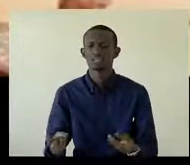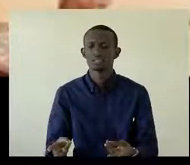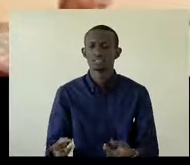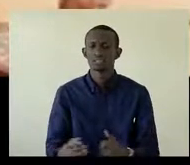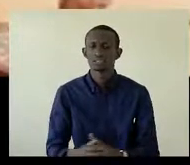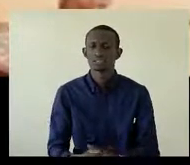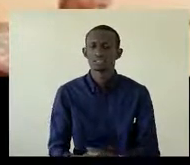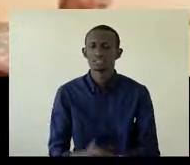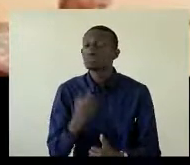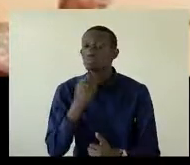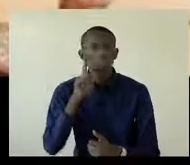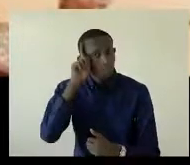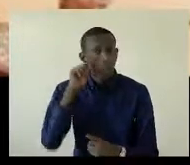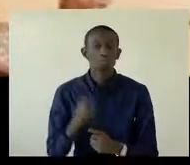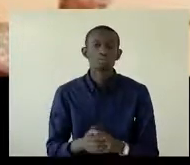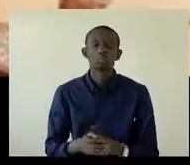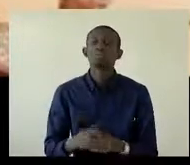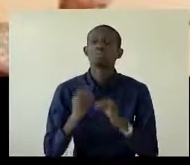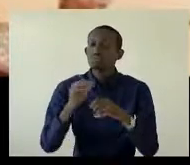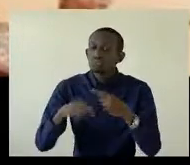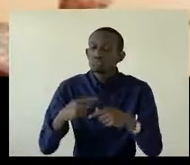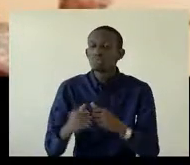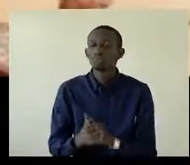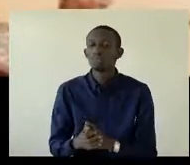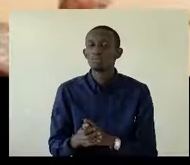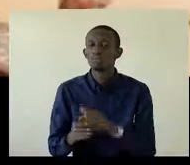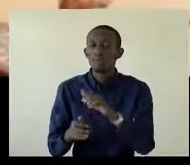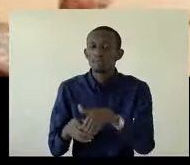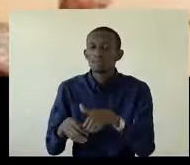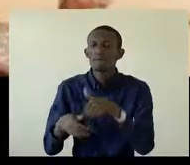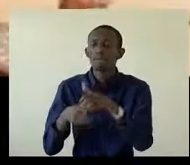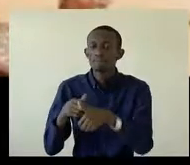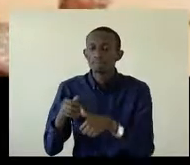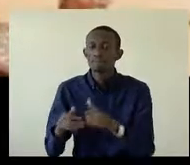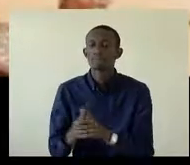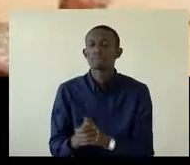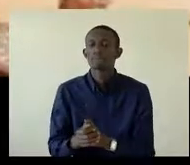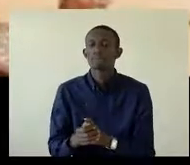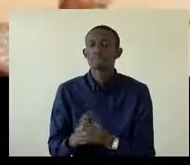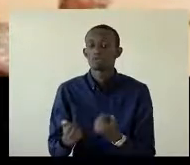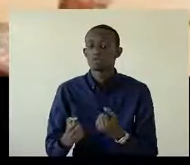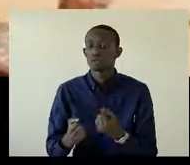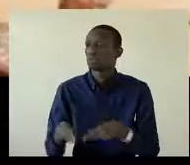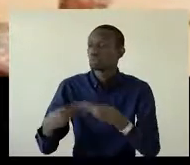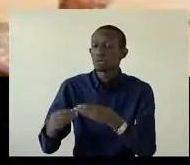so that we're able to think about, if we extract all of them, are we giving them enough time to reform?